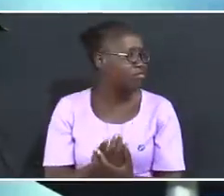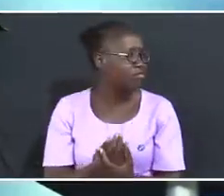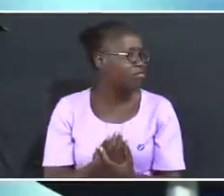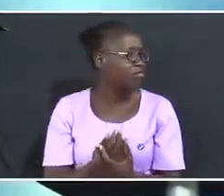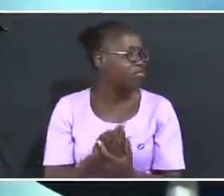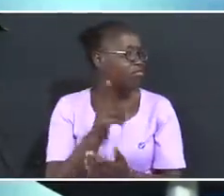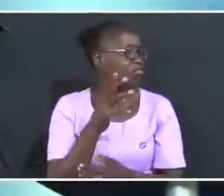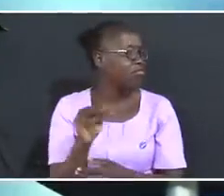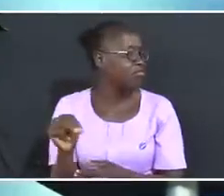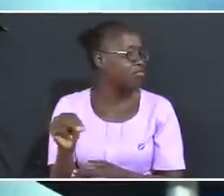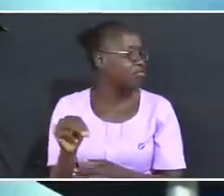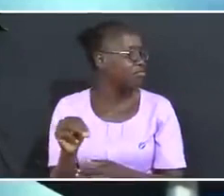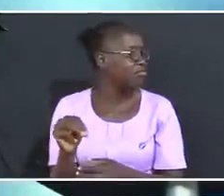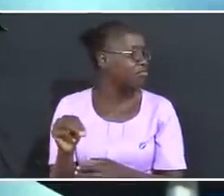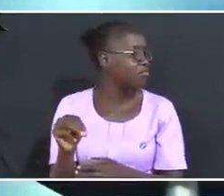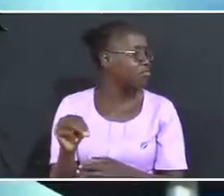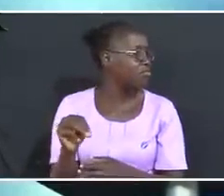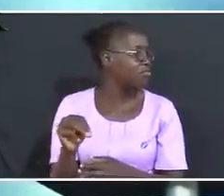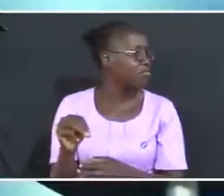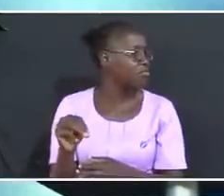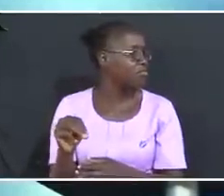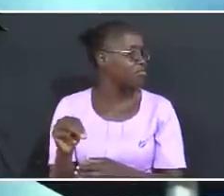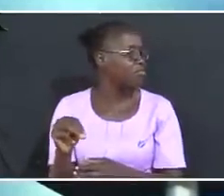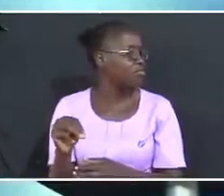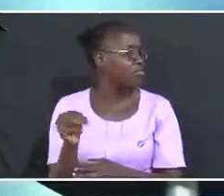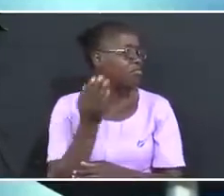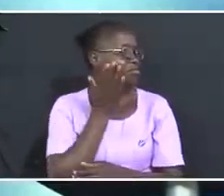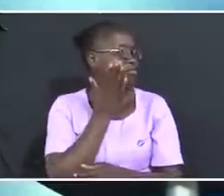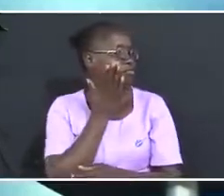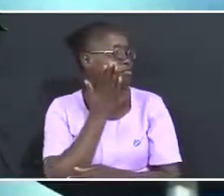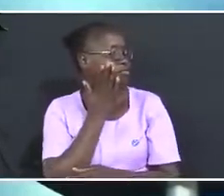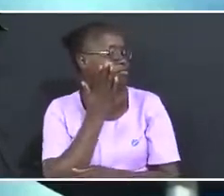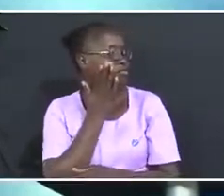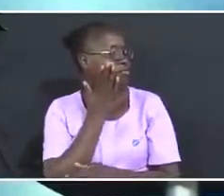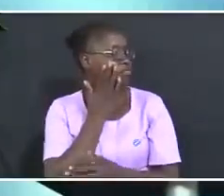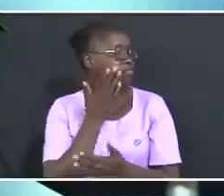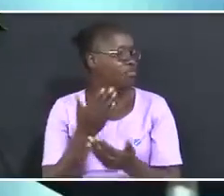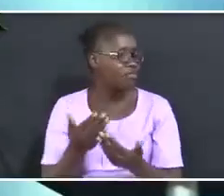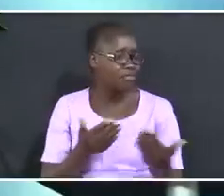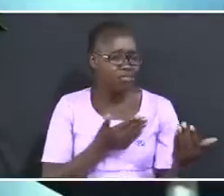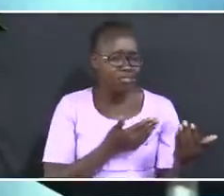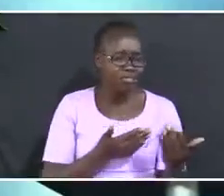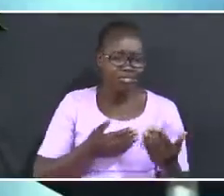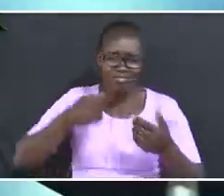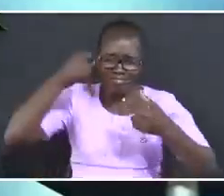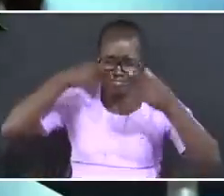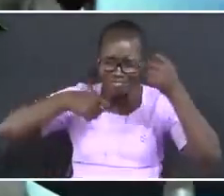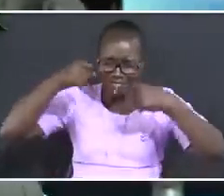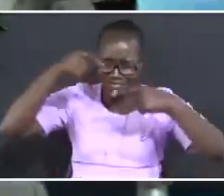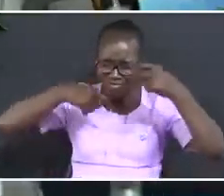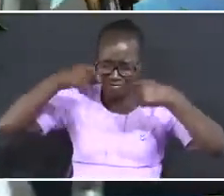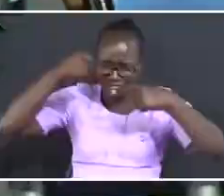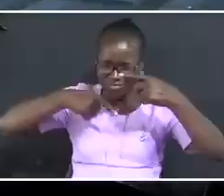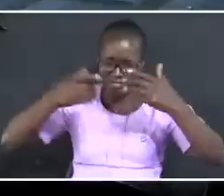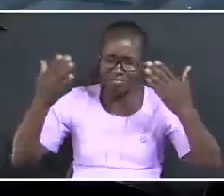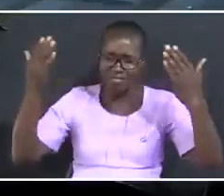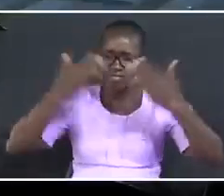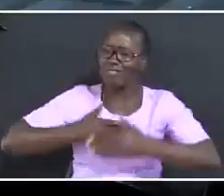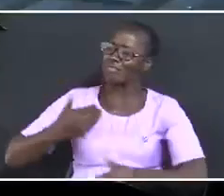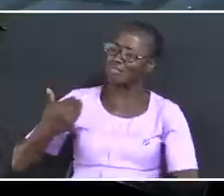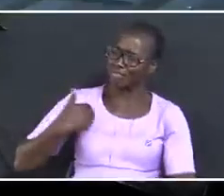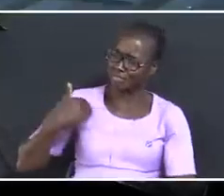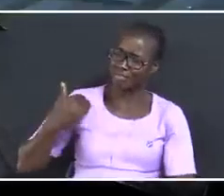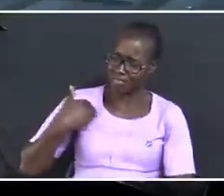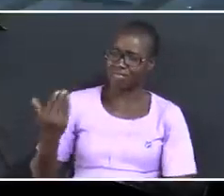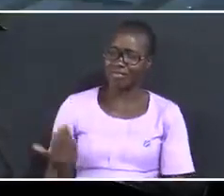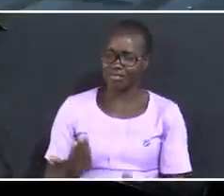One of them, if it's a mama, the child may have decided to cry the whole night. Okay? Cry